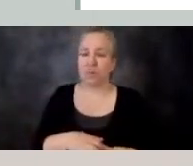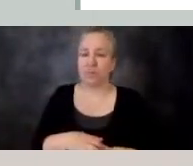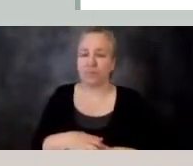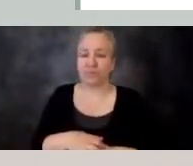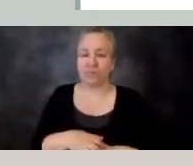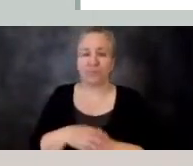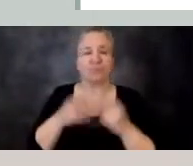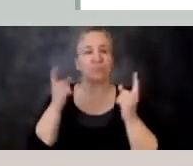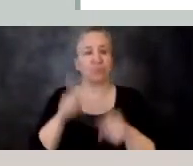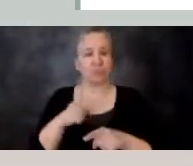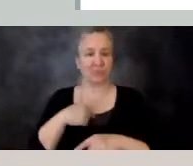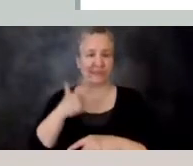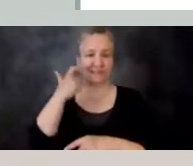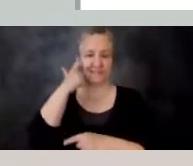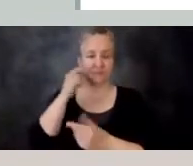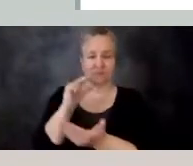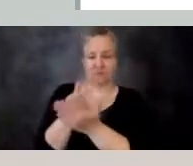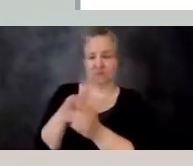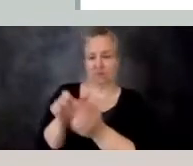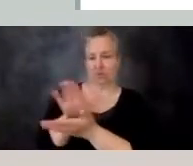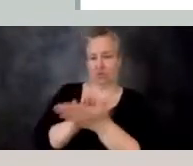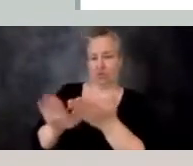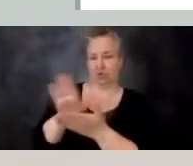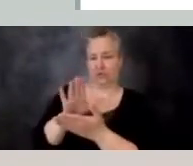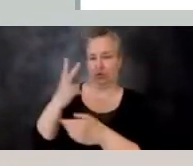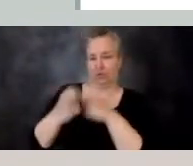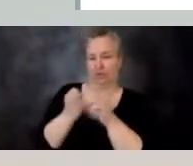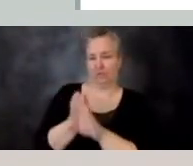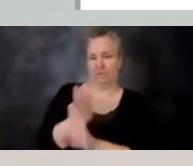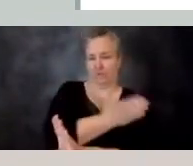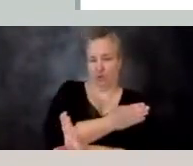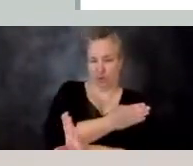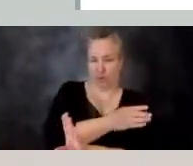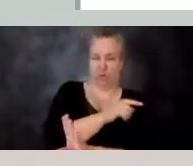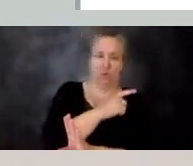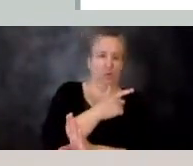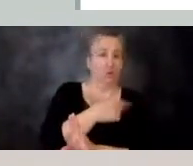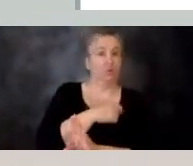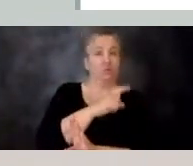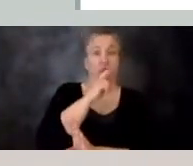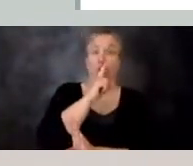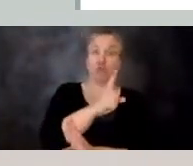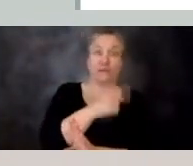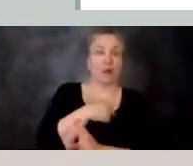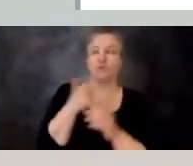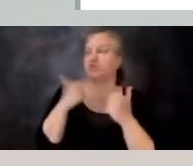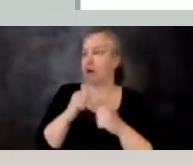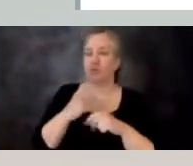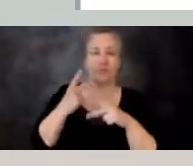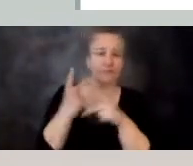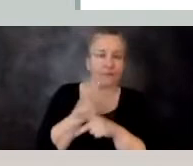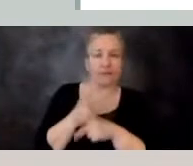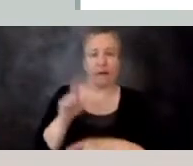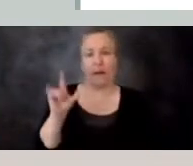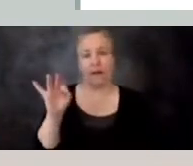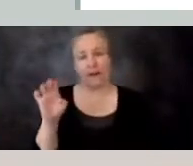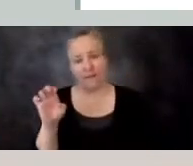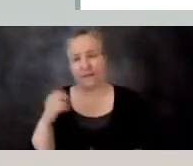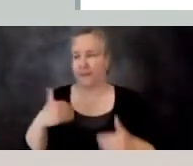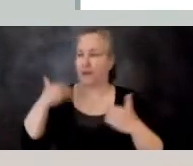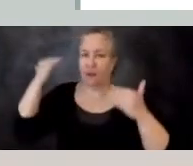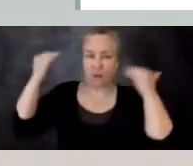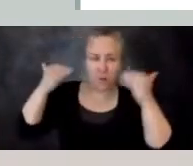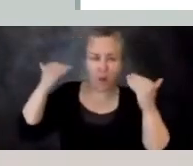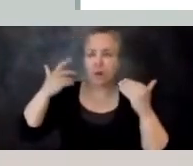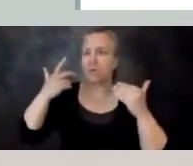I had just graduated from college 2 years before my diagnosis. So I was really trying to like figure out life as this young adult and trying